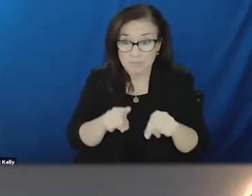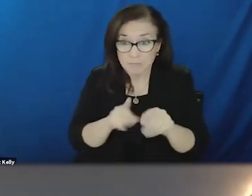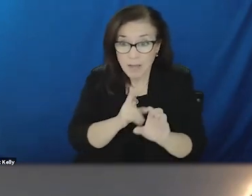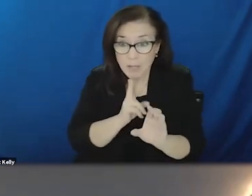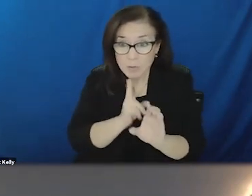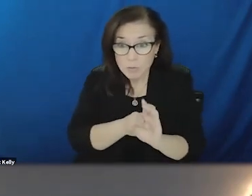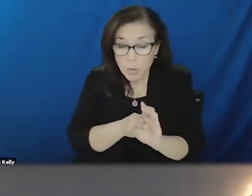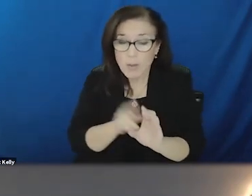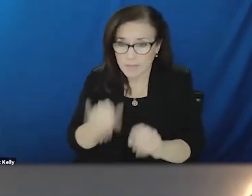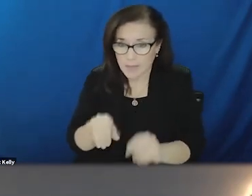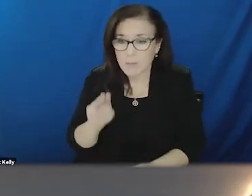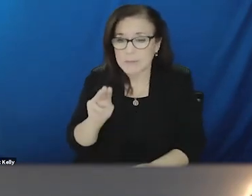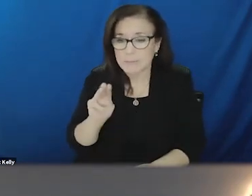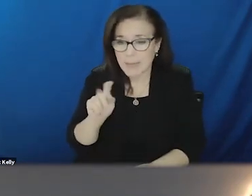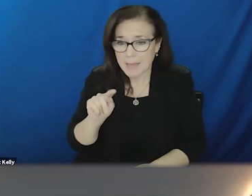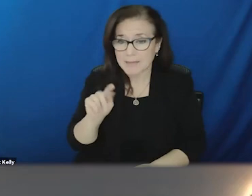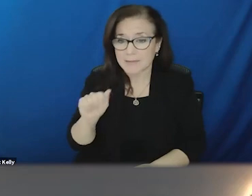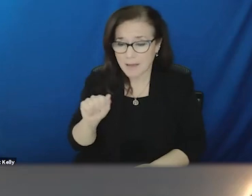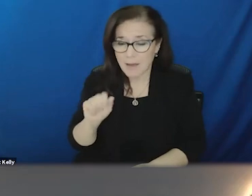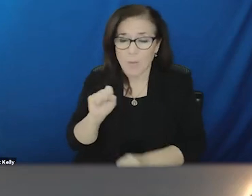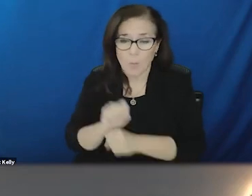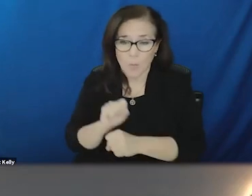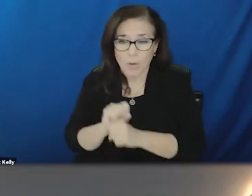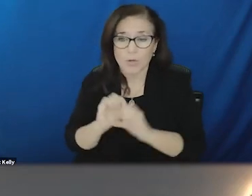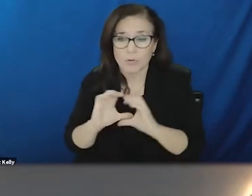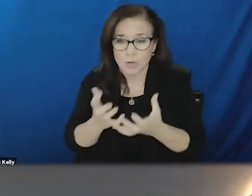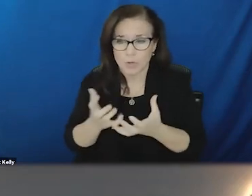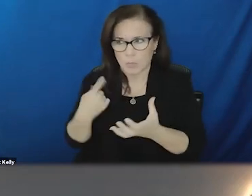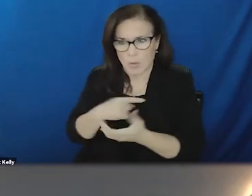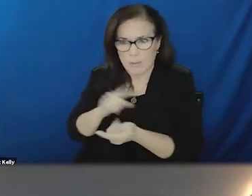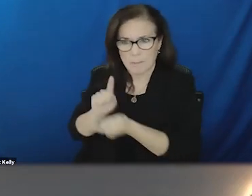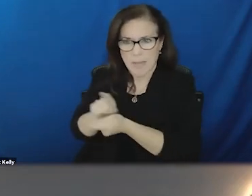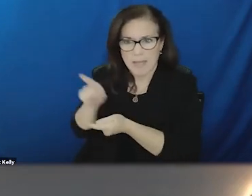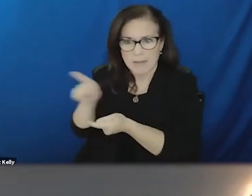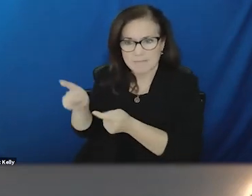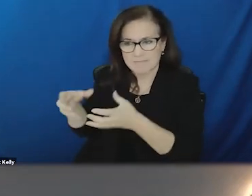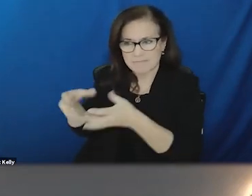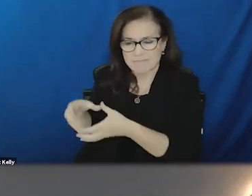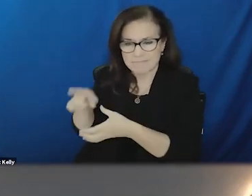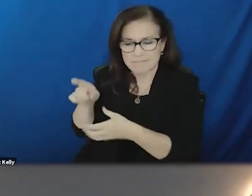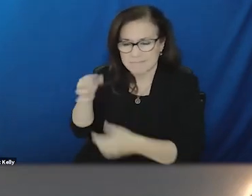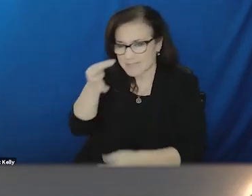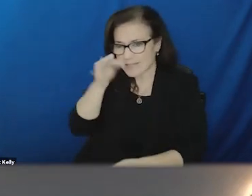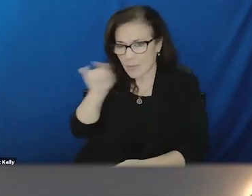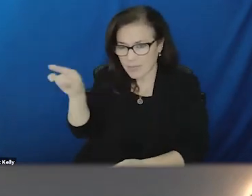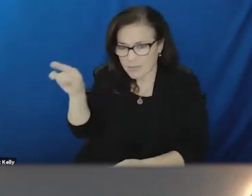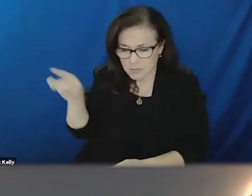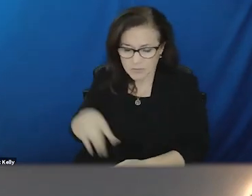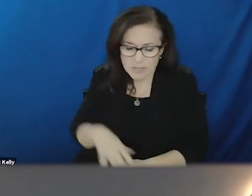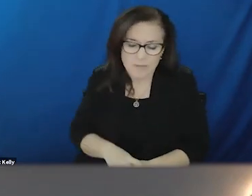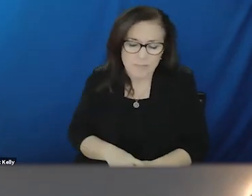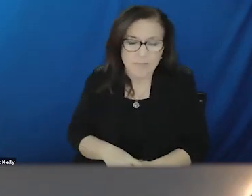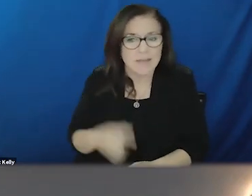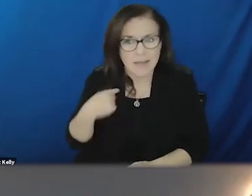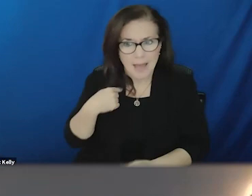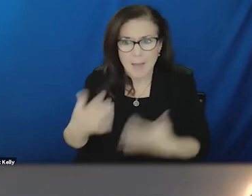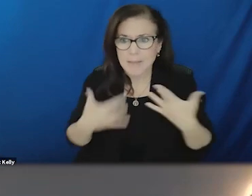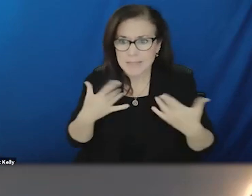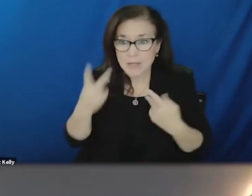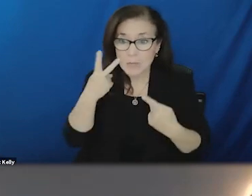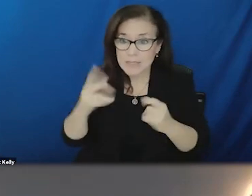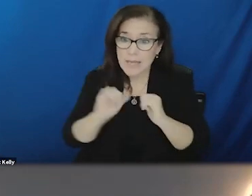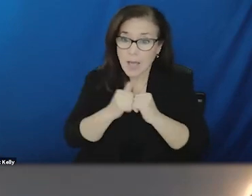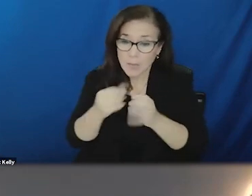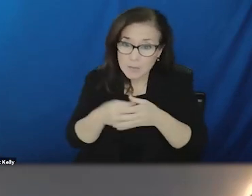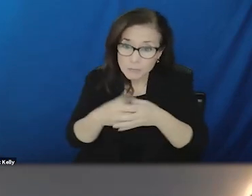down on Chapala Street. And I'm very excited about this and seeing how it's developed. Our celebration